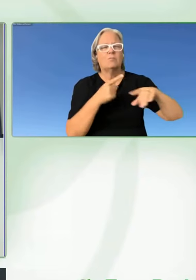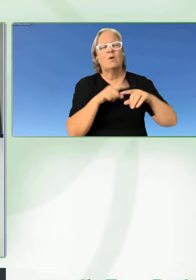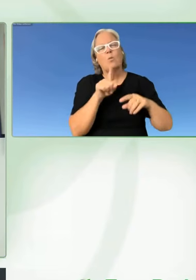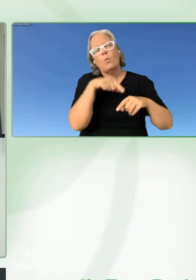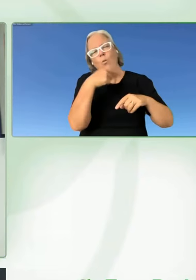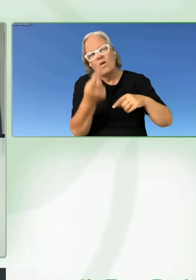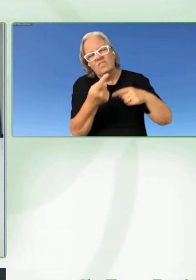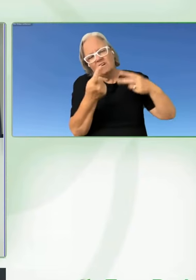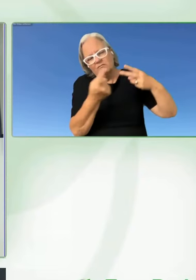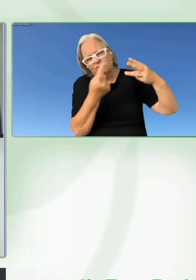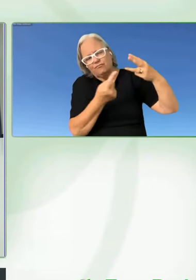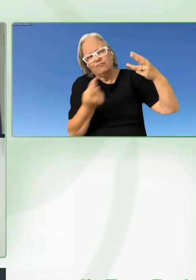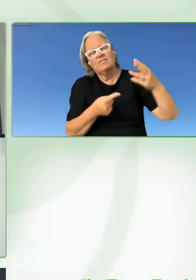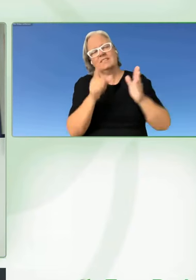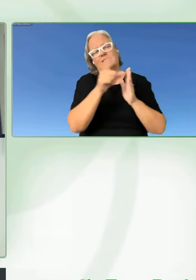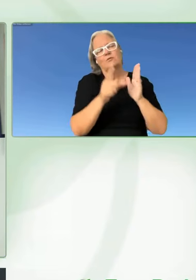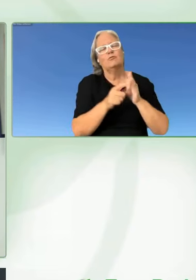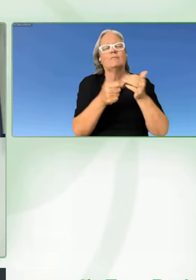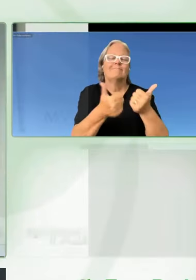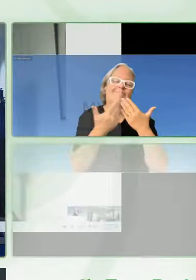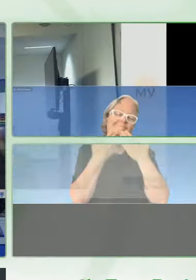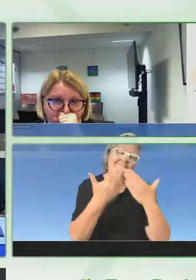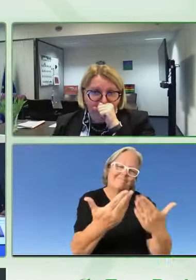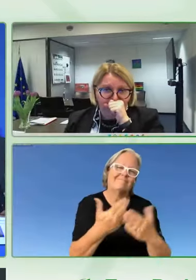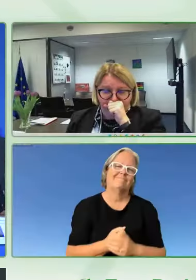you. Thanks, Katarina.